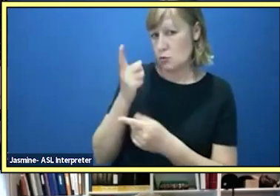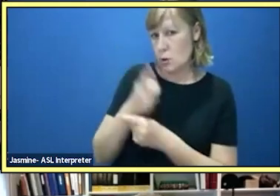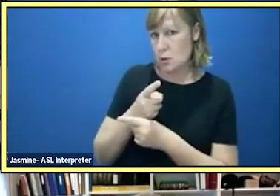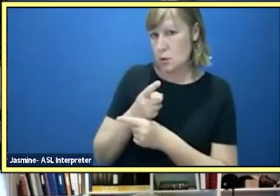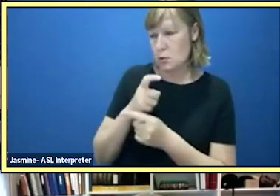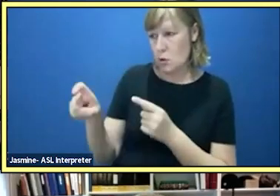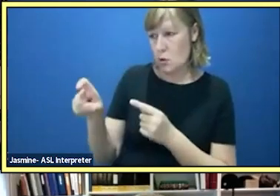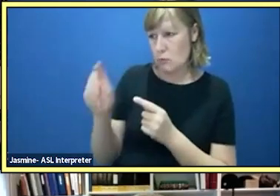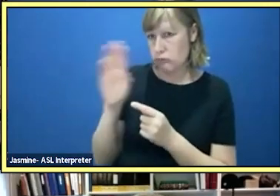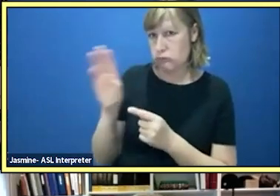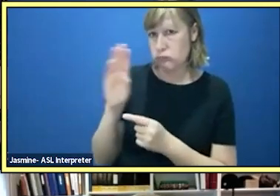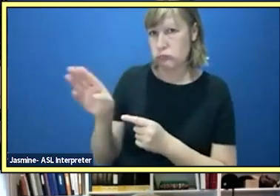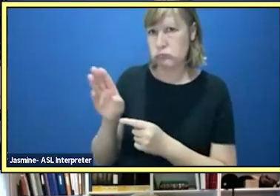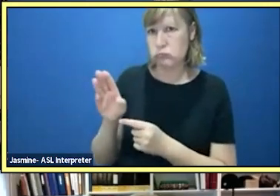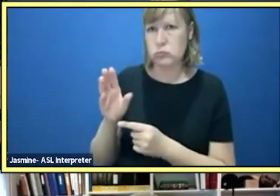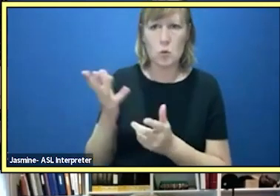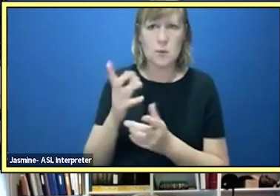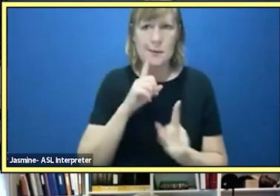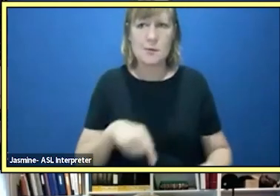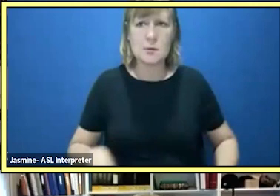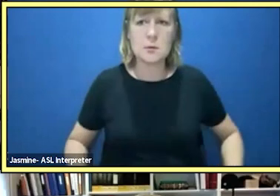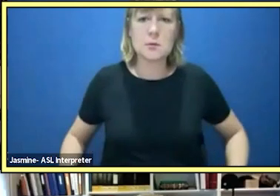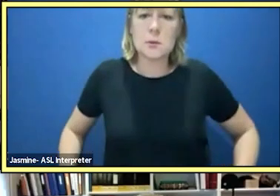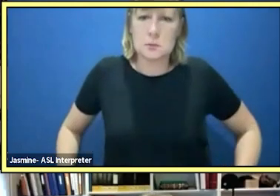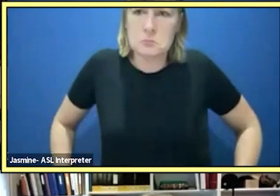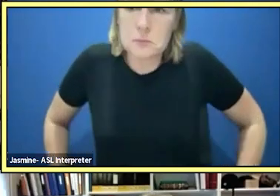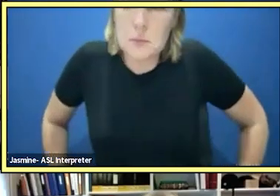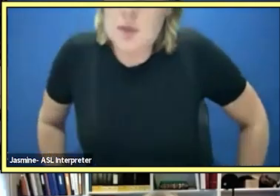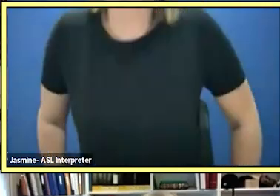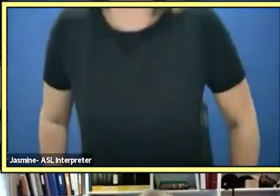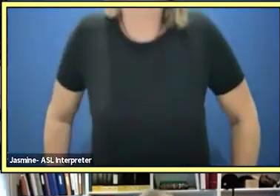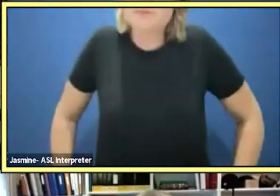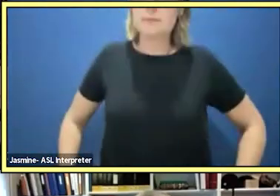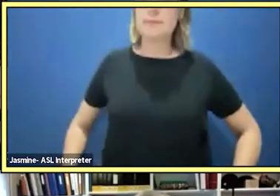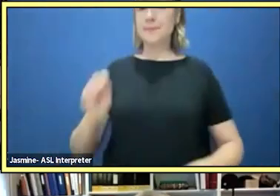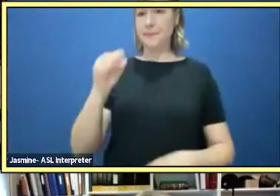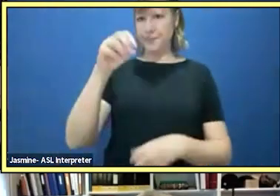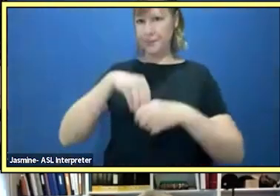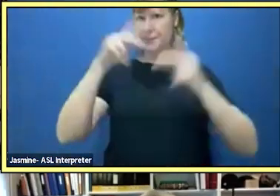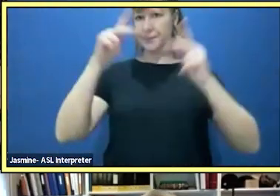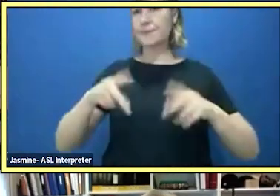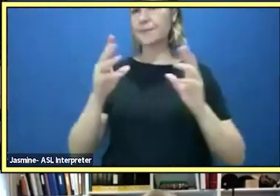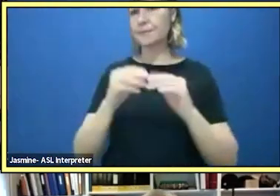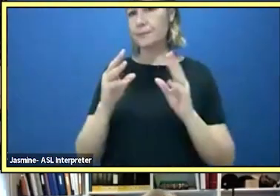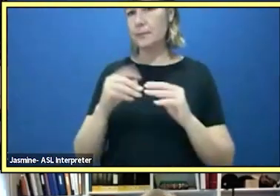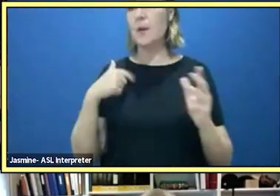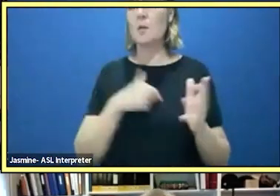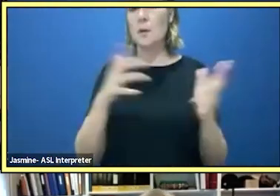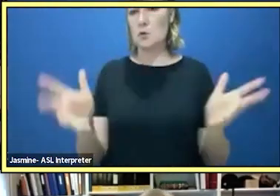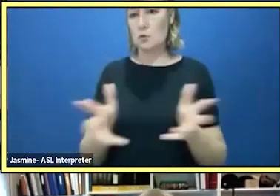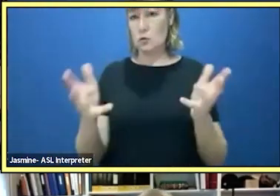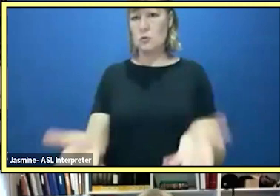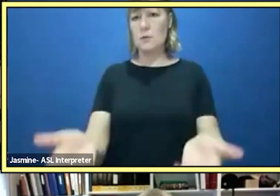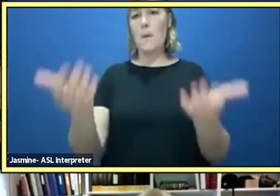or what's the answer? Sure. So there is an in-person meeting. So we would encourage people to participate as much as they can. And so the in-person meeting will be on